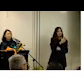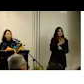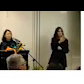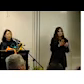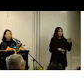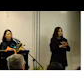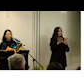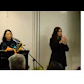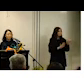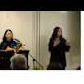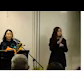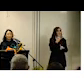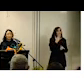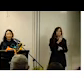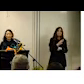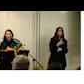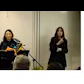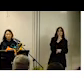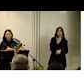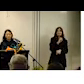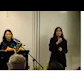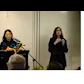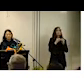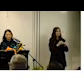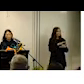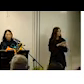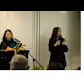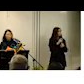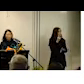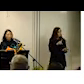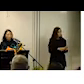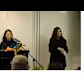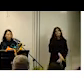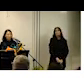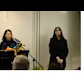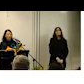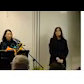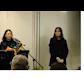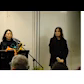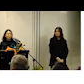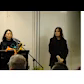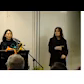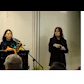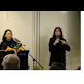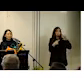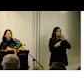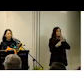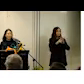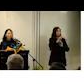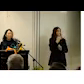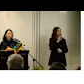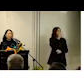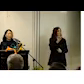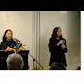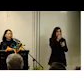global economic cost of about $180 billion per year. And most importantly, up to 40%